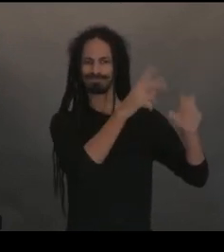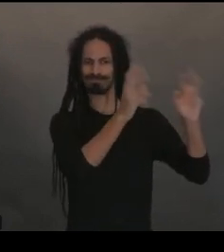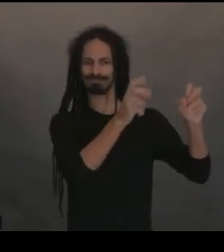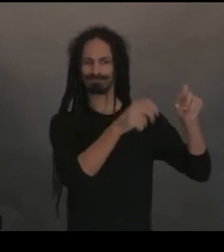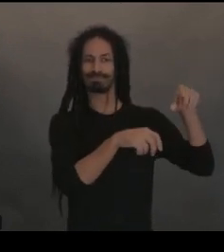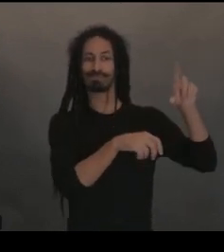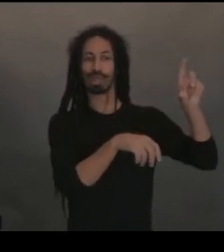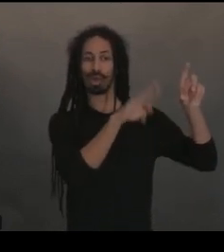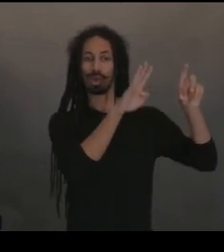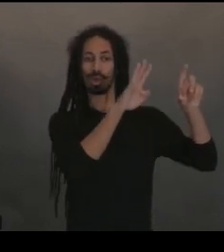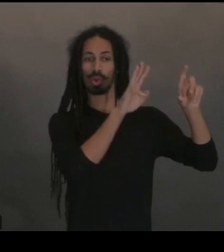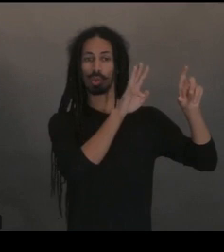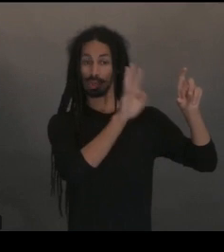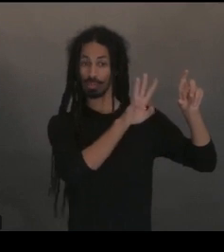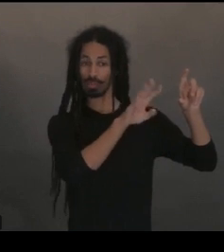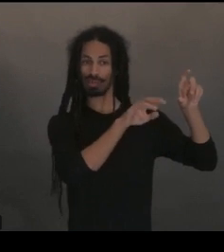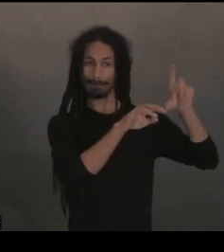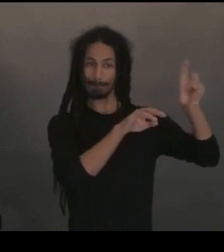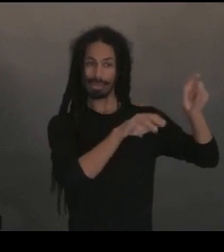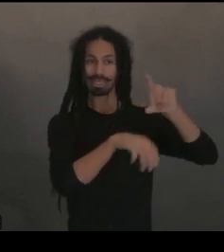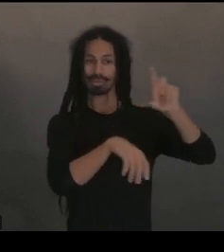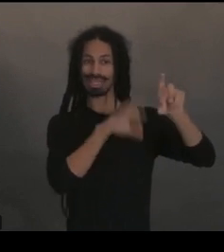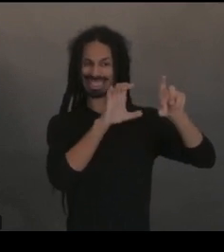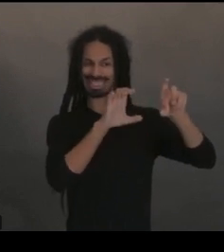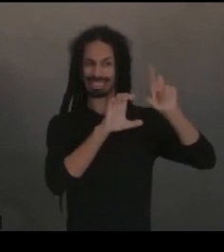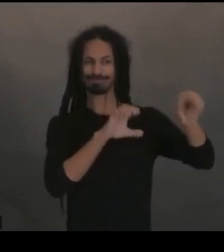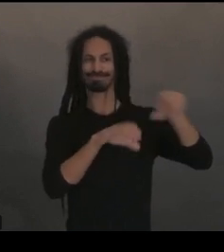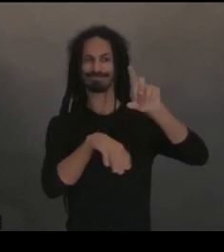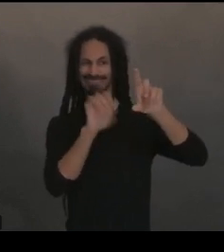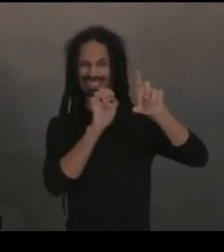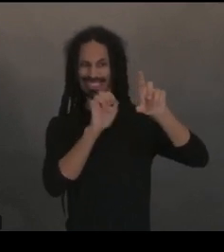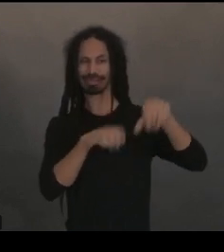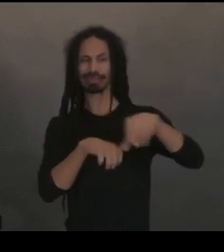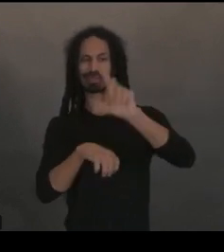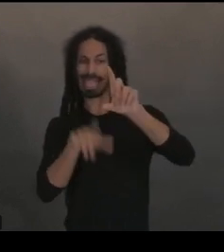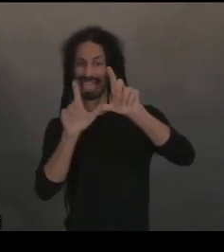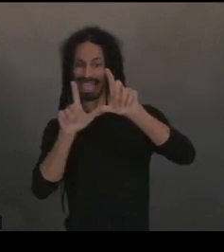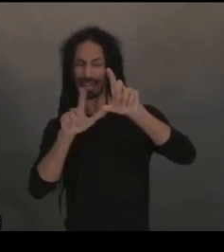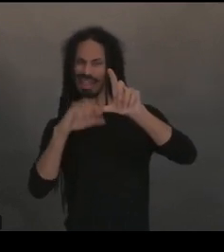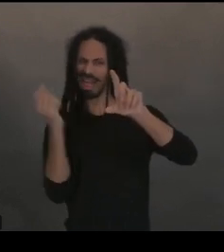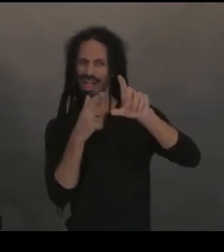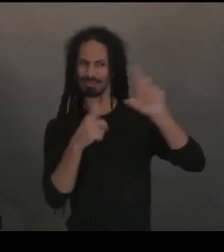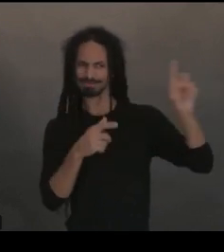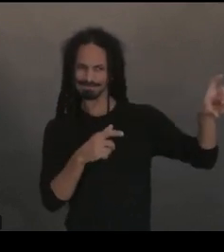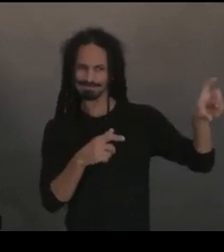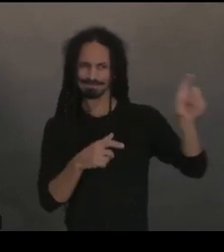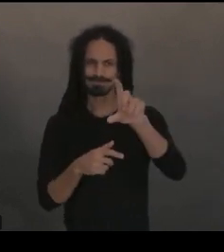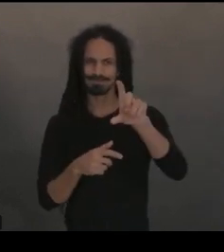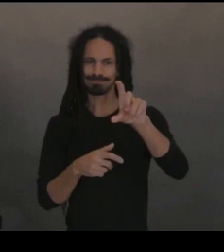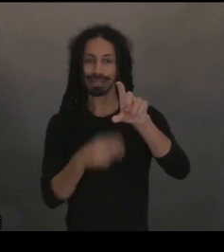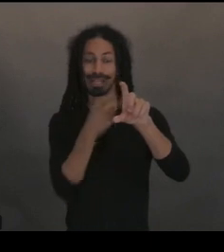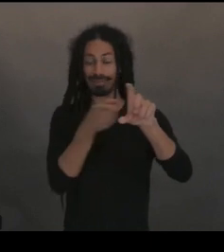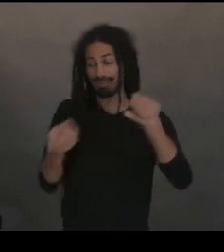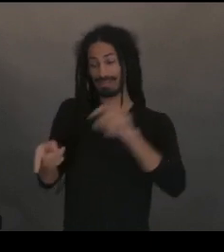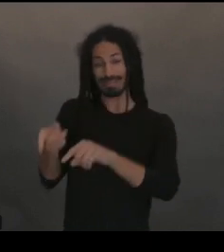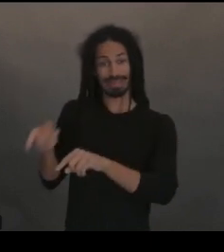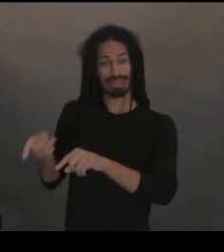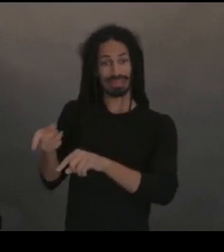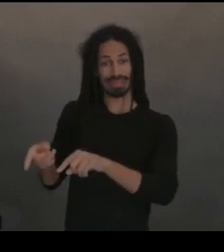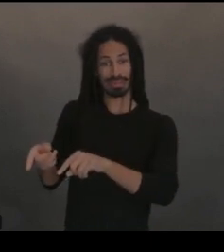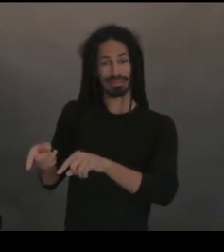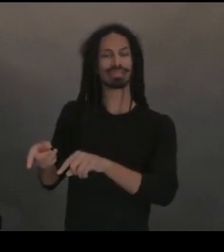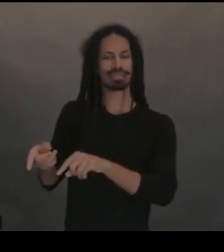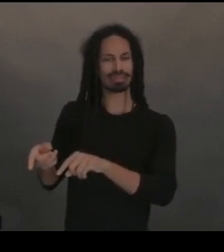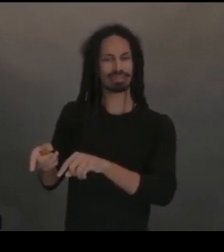text, why curiosity enhances learning, each word is capitalized. Whereas APA wants us to use sentence